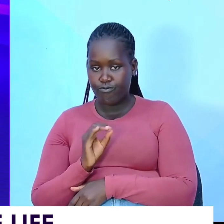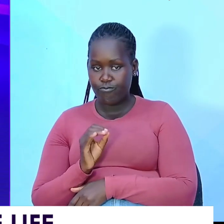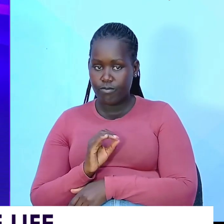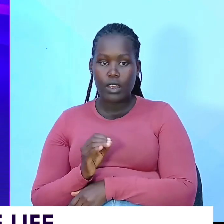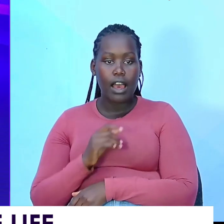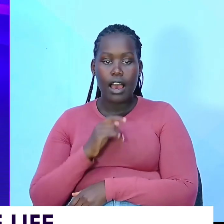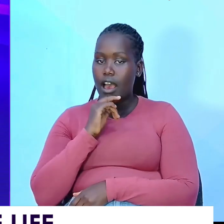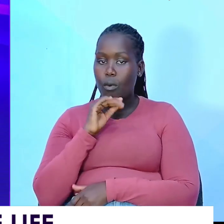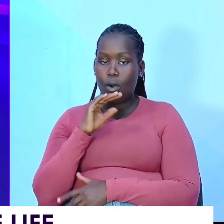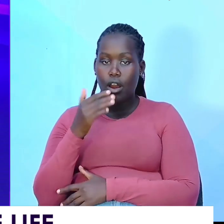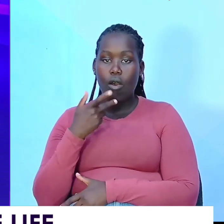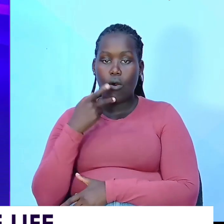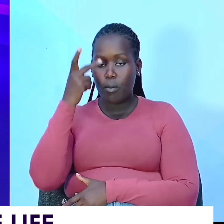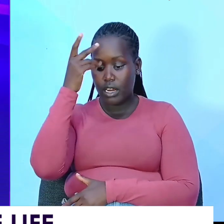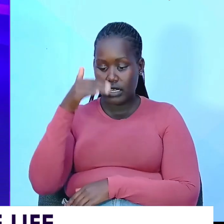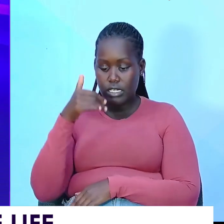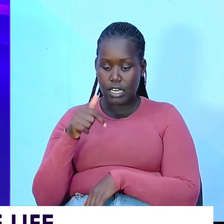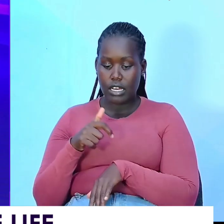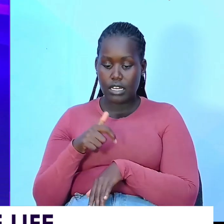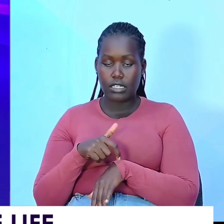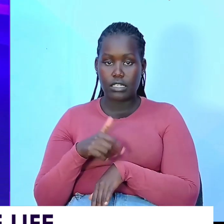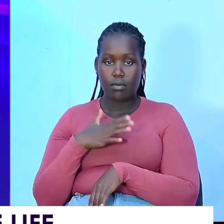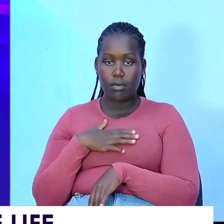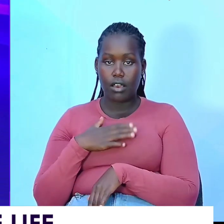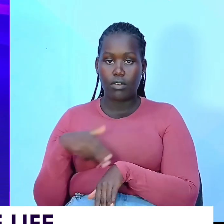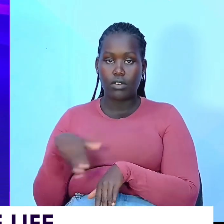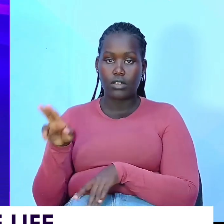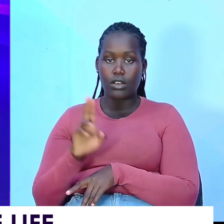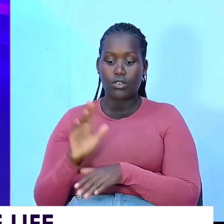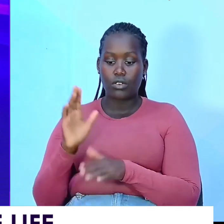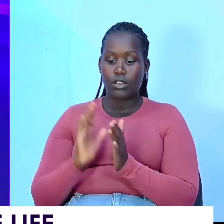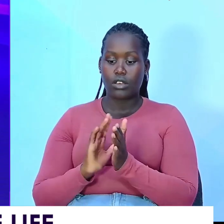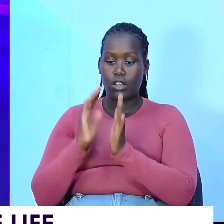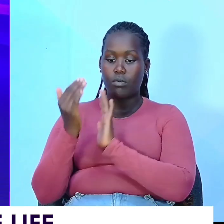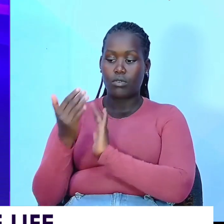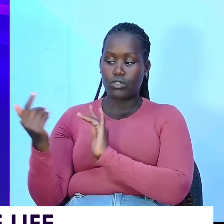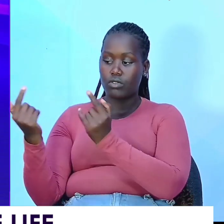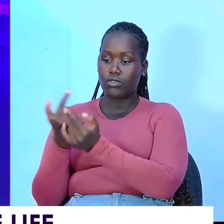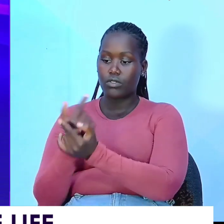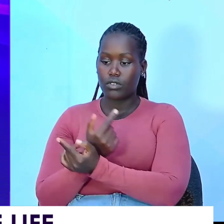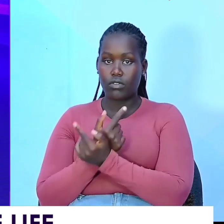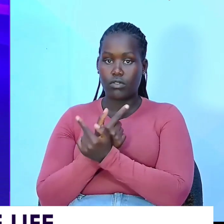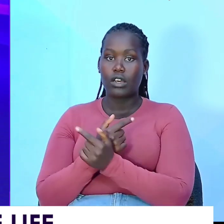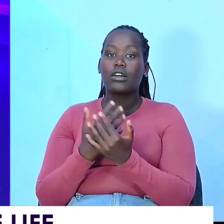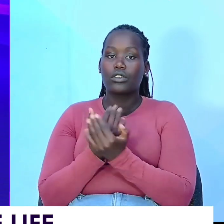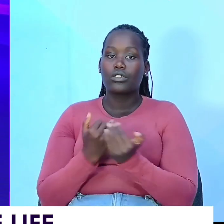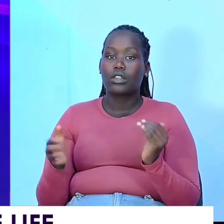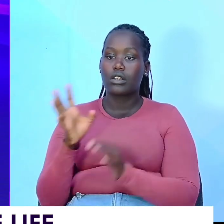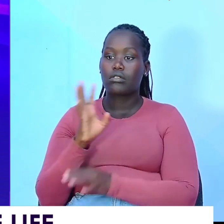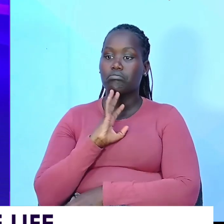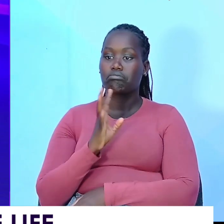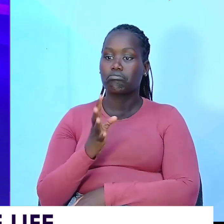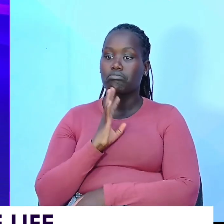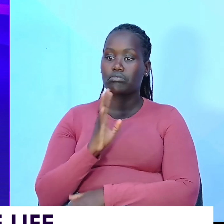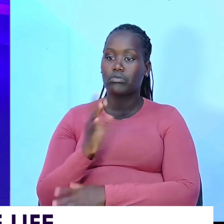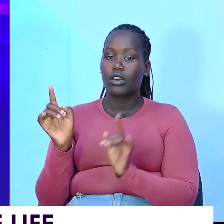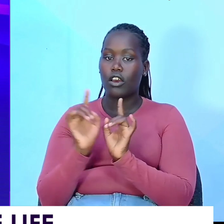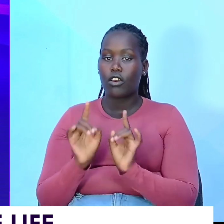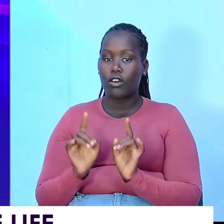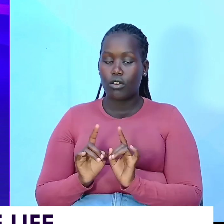parents in our time have used the approach of being friendly to their children, speaking, and even referring them